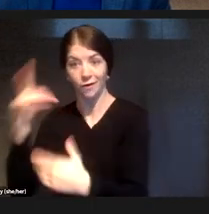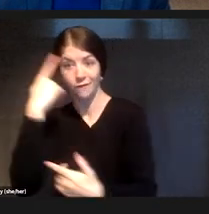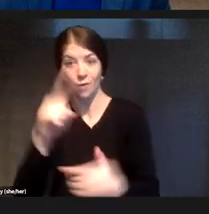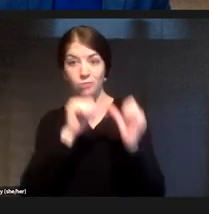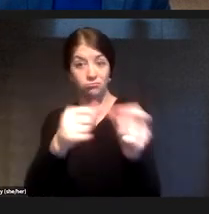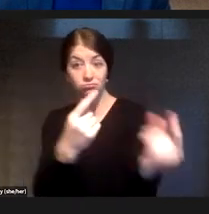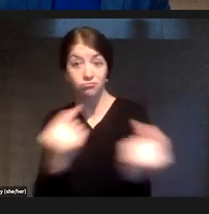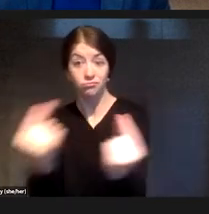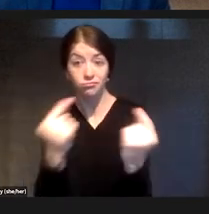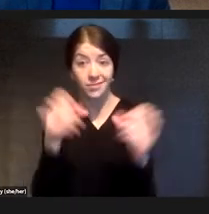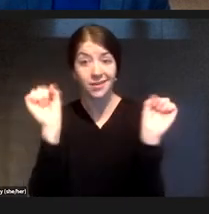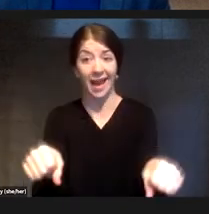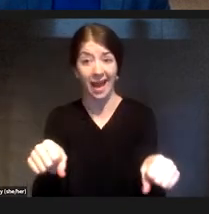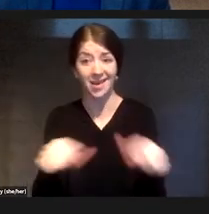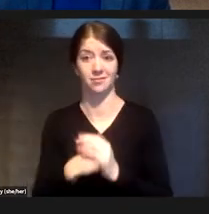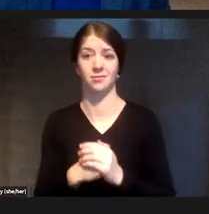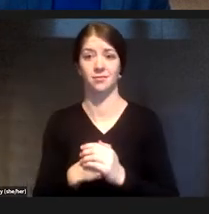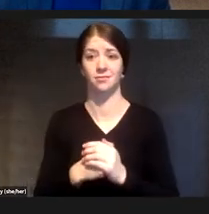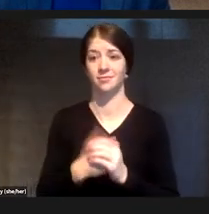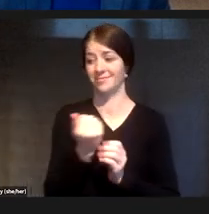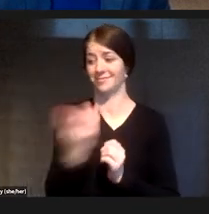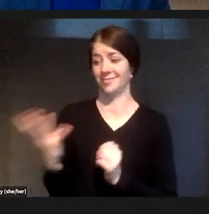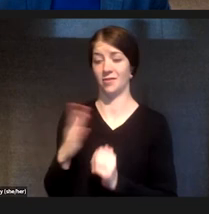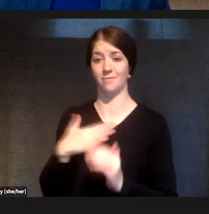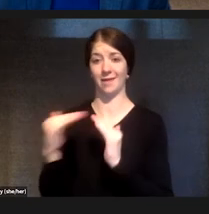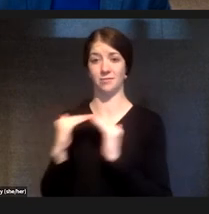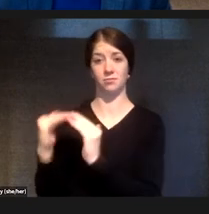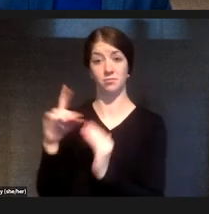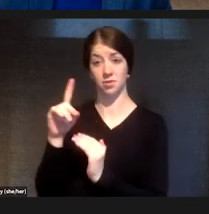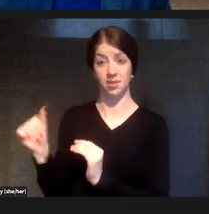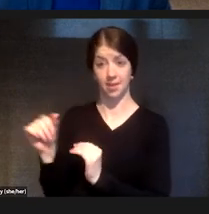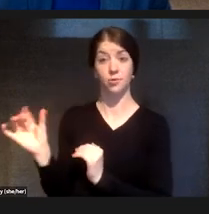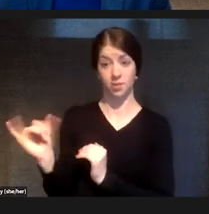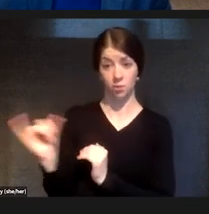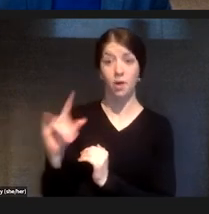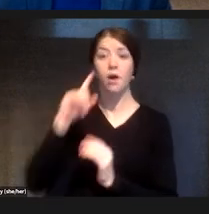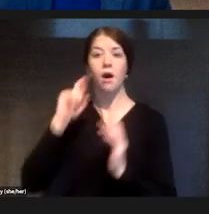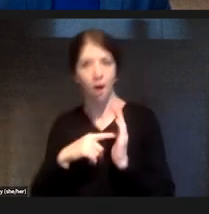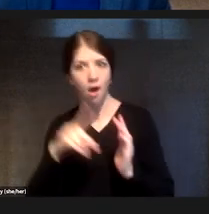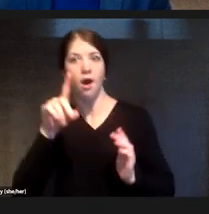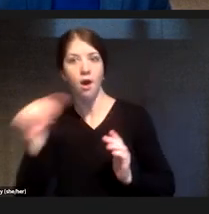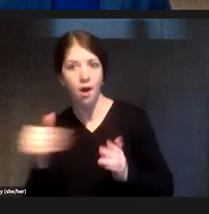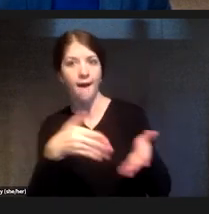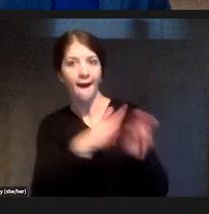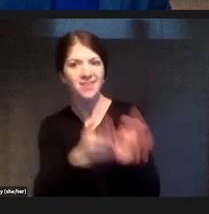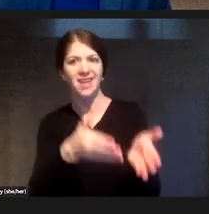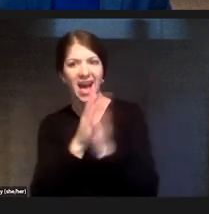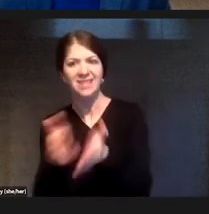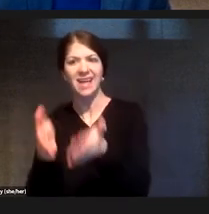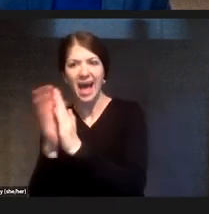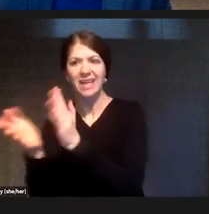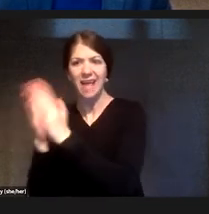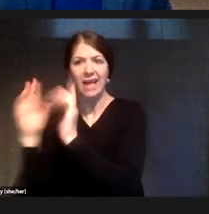many of my disabled colleagues over the past year and a half have then recognized that the things that the disability community has been asking for a long